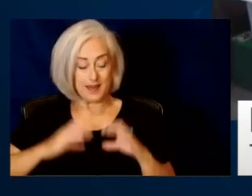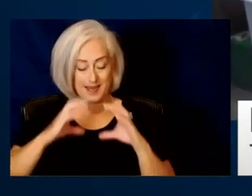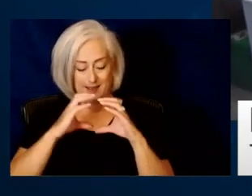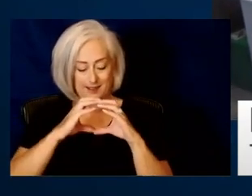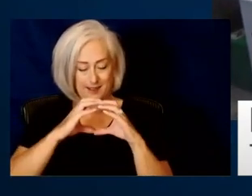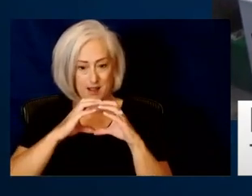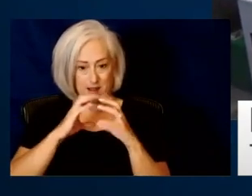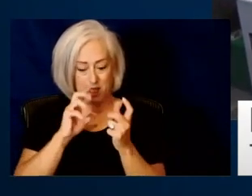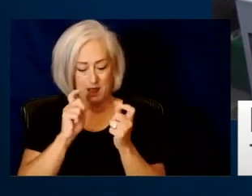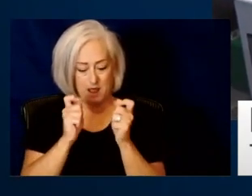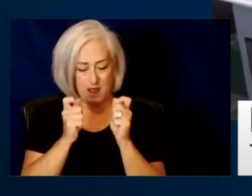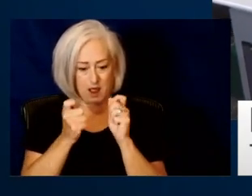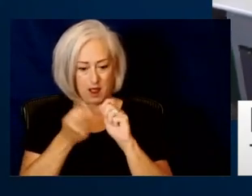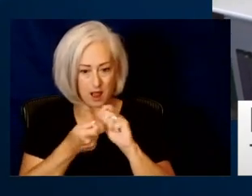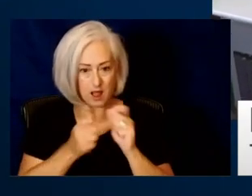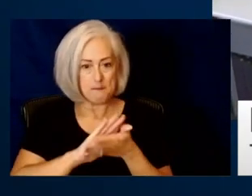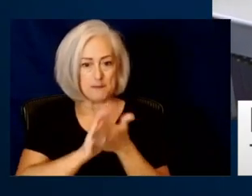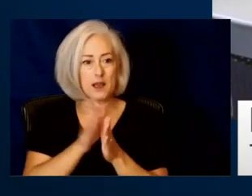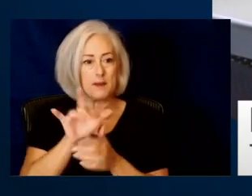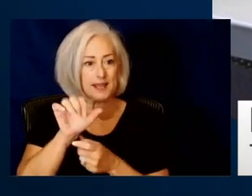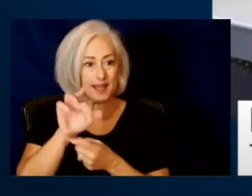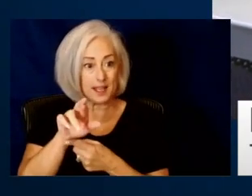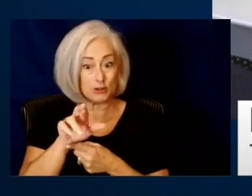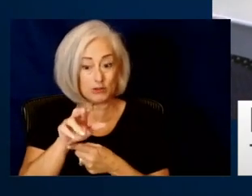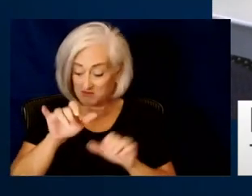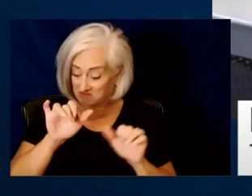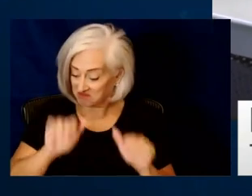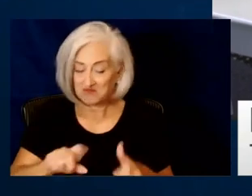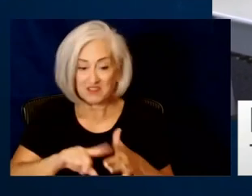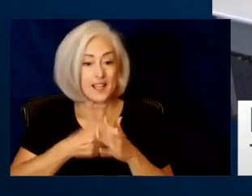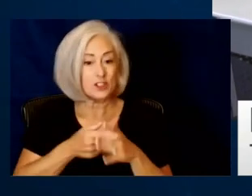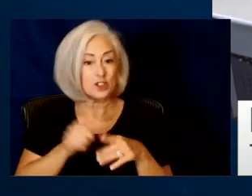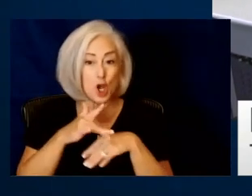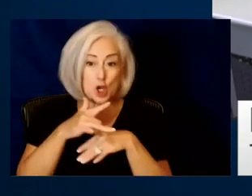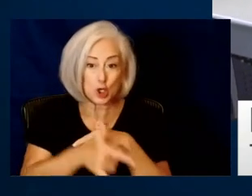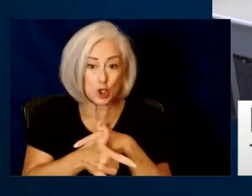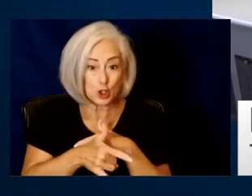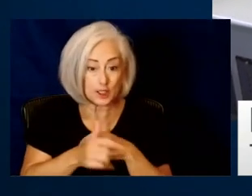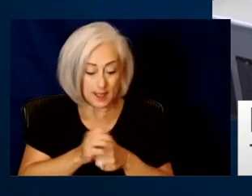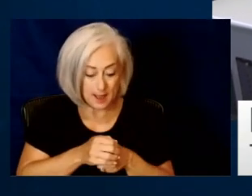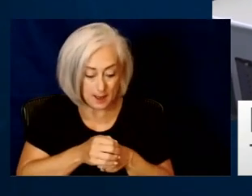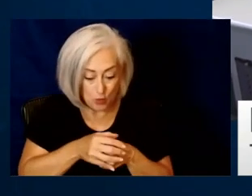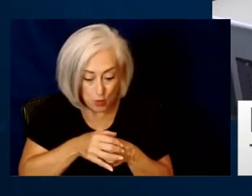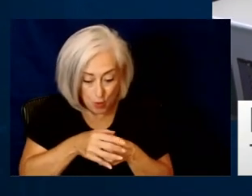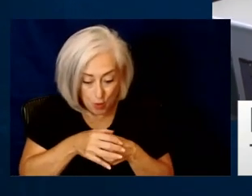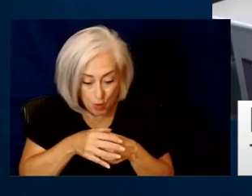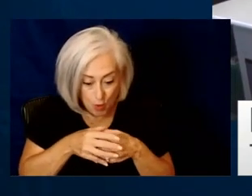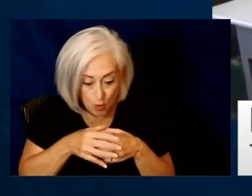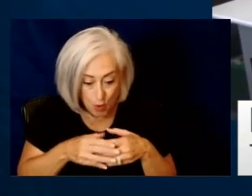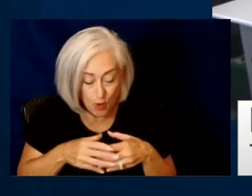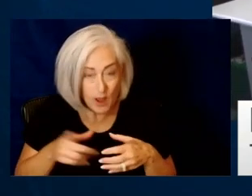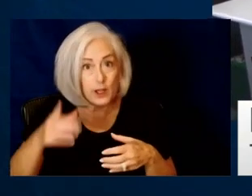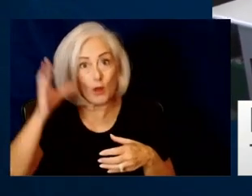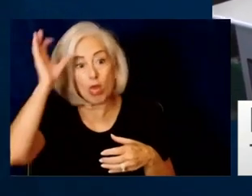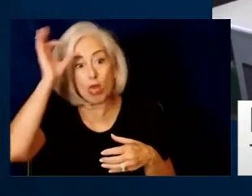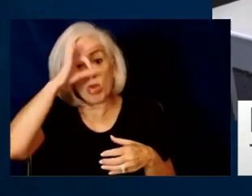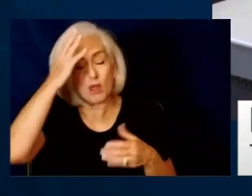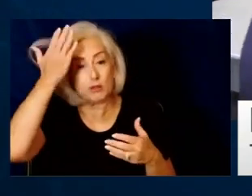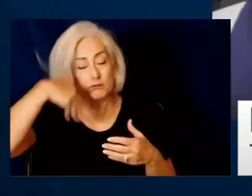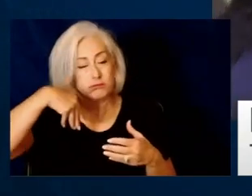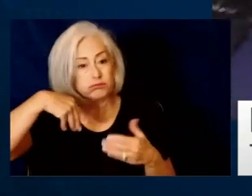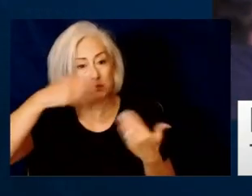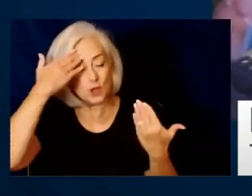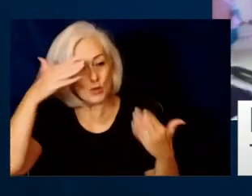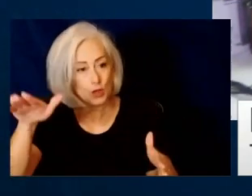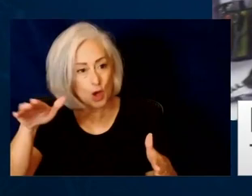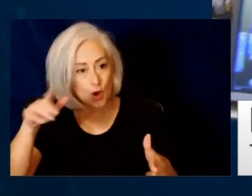very early stage without you knowing about it. And as that grows, then that starts to press on other structures in your body or start